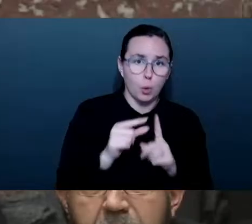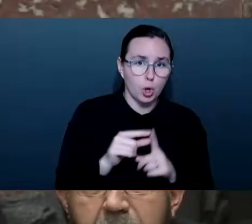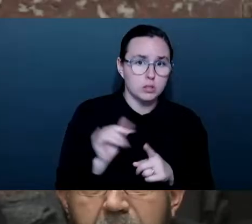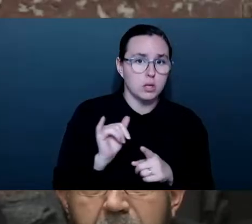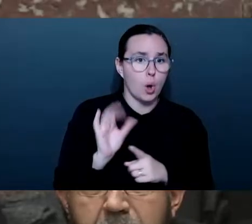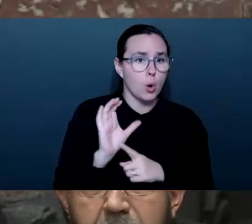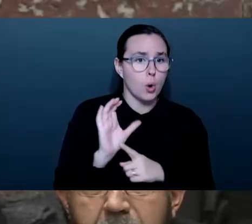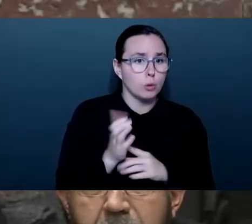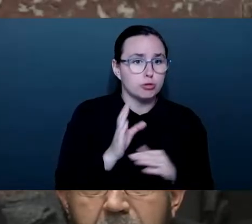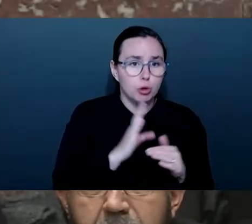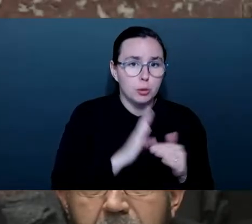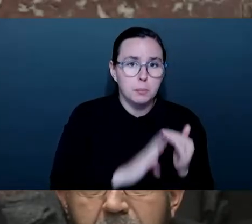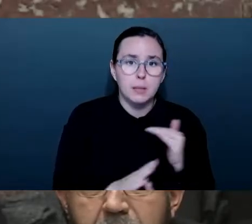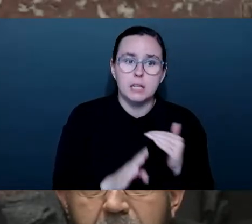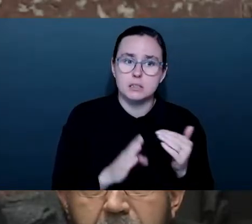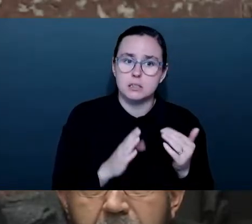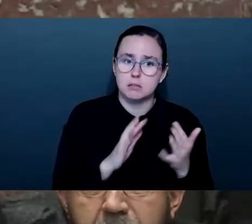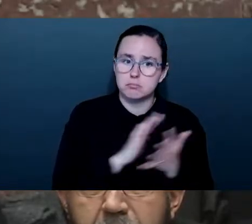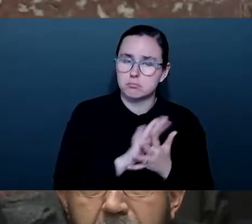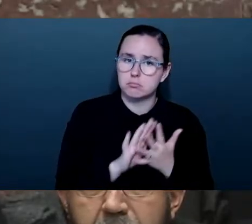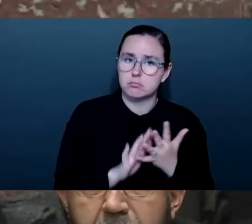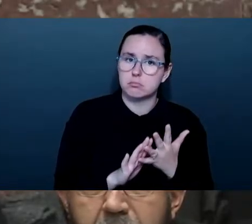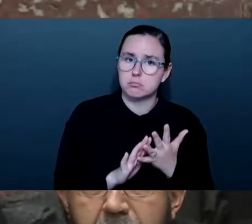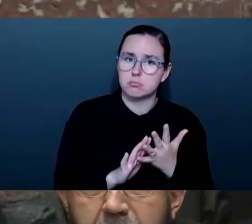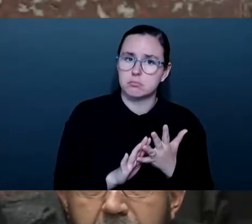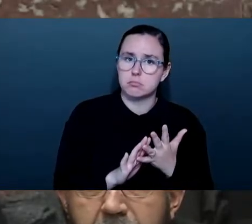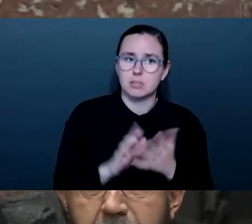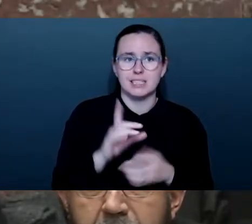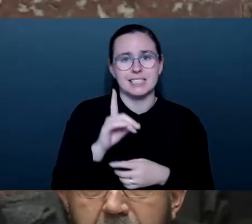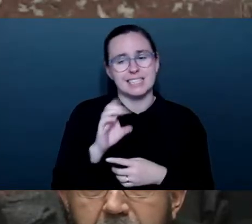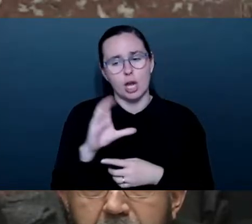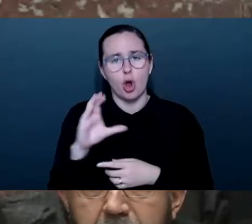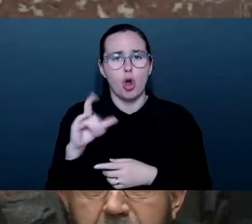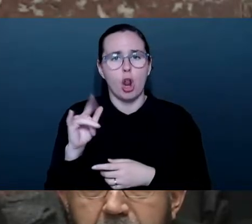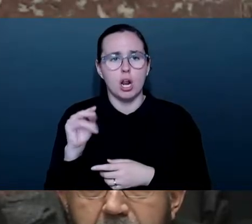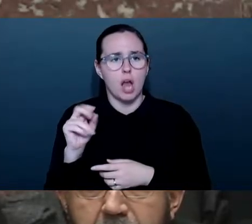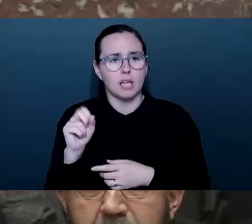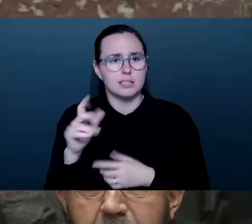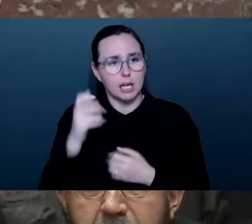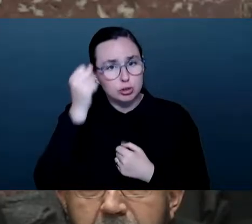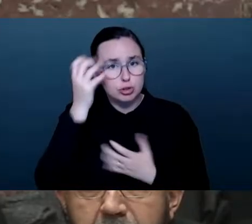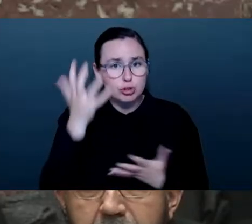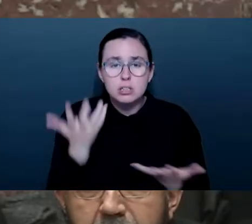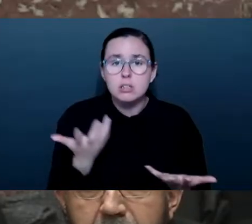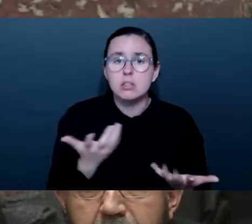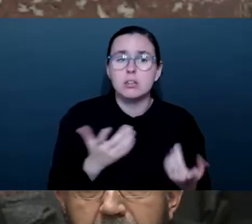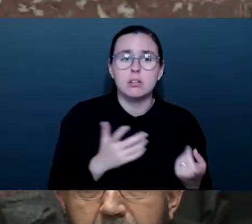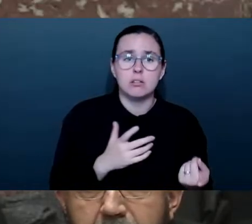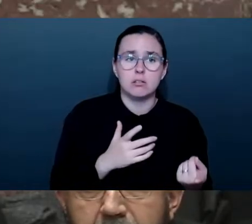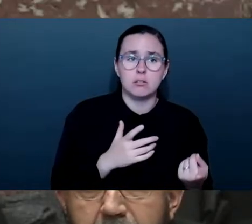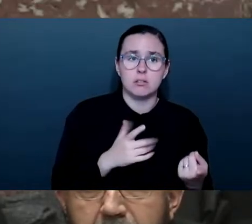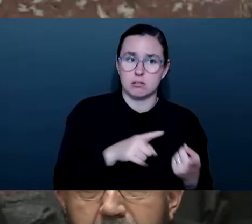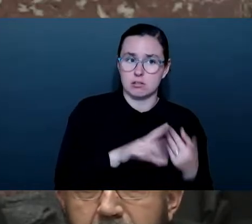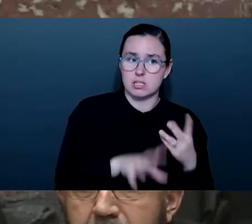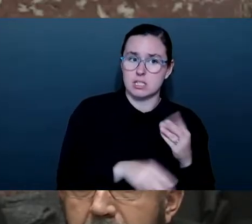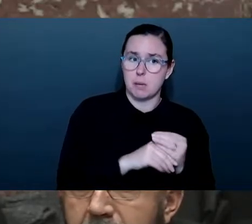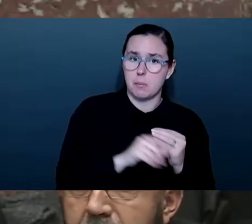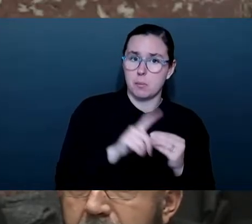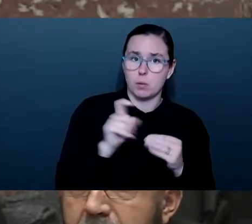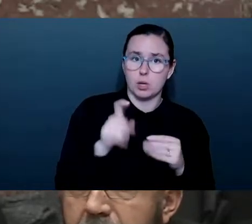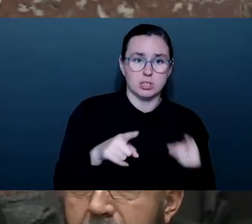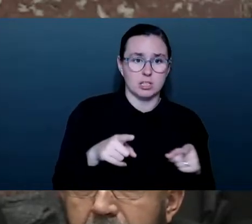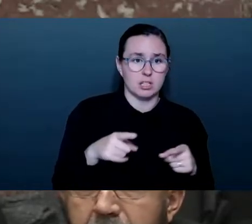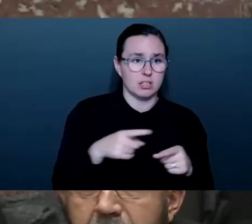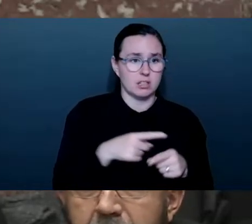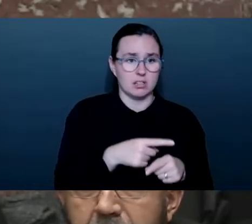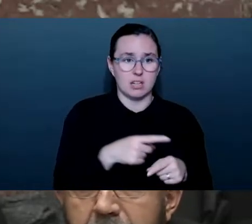and decolonization. And in her supplemental question, I must say that the word land acknowledgement wasn't even going to be used. And